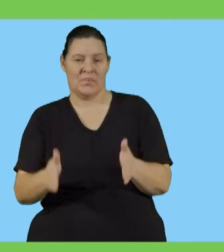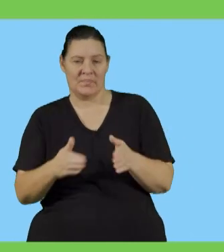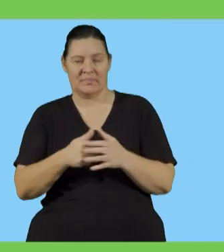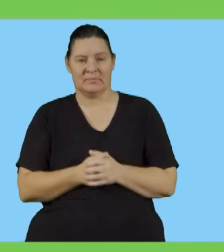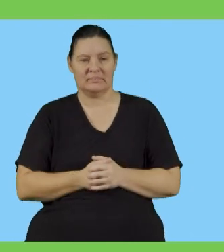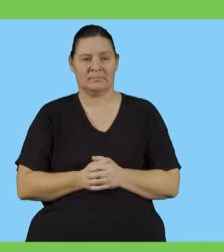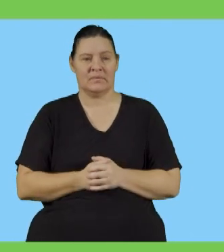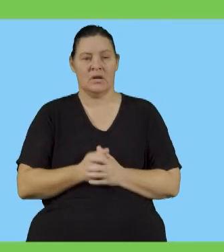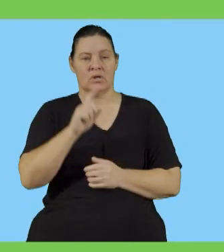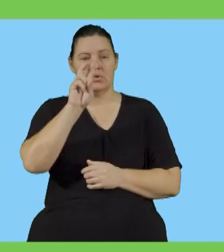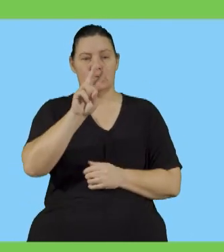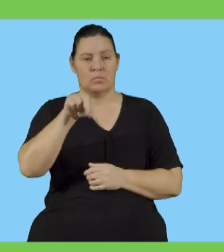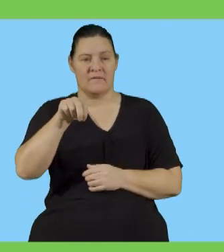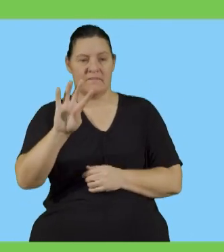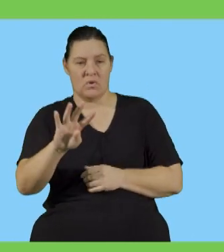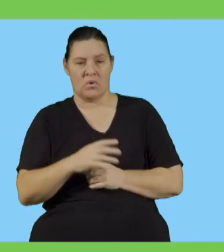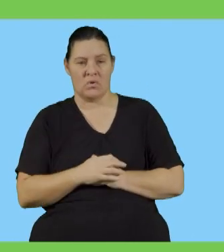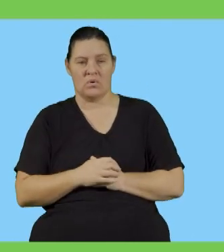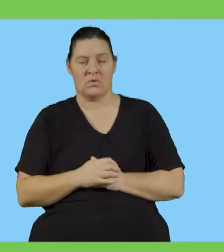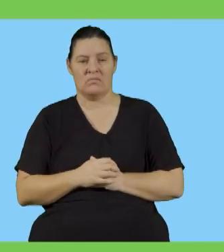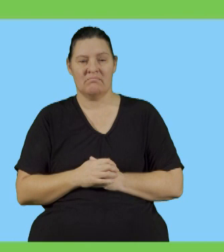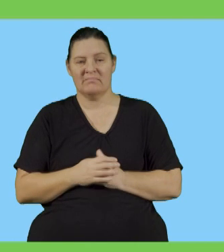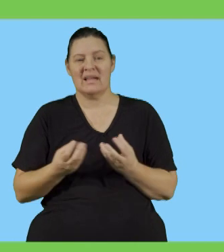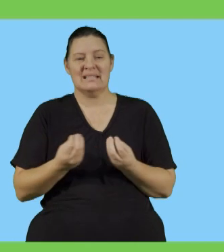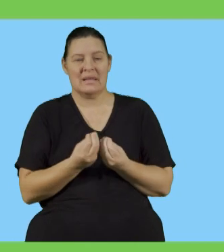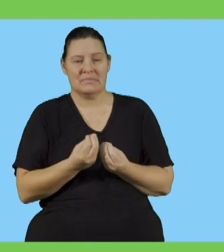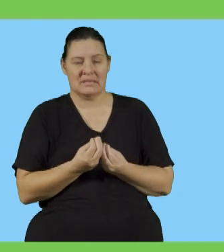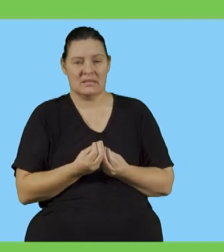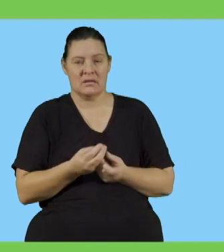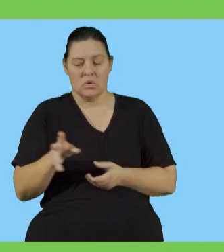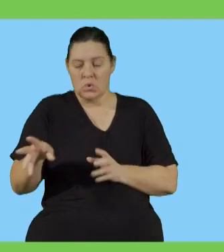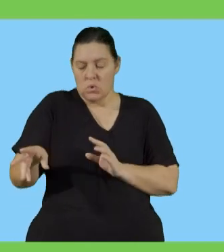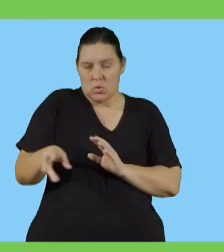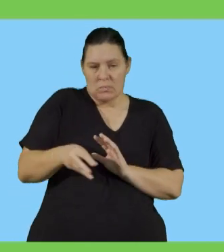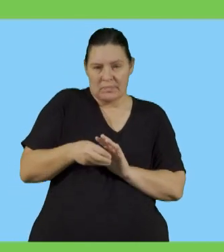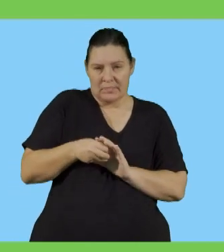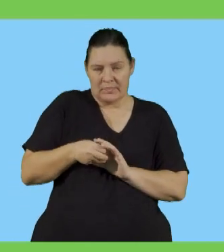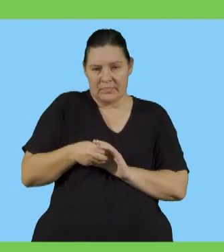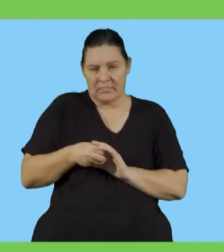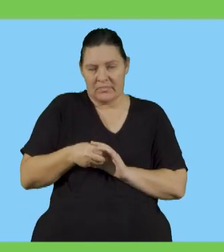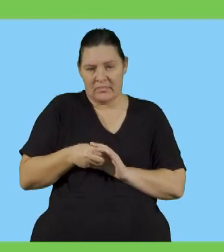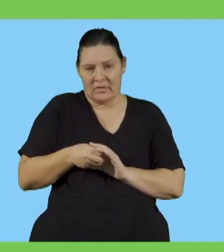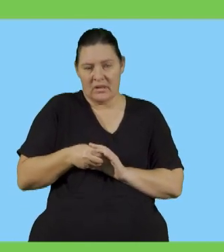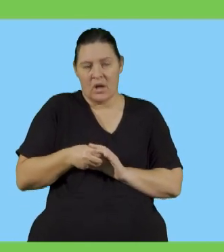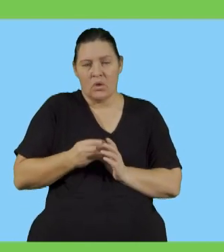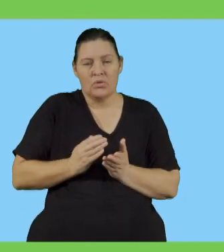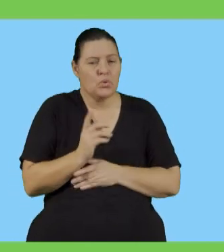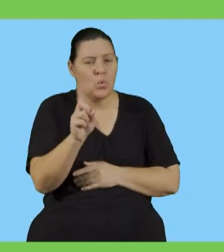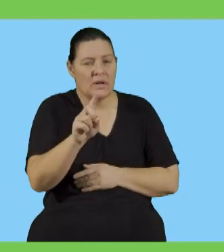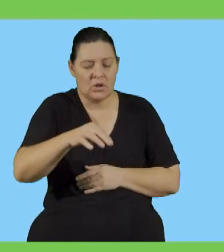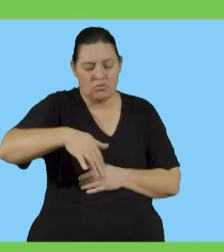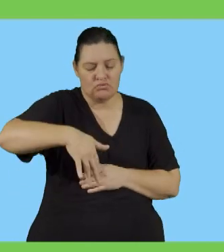one. 2.4 says the substance that is absorbed by the